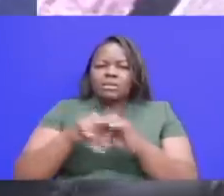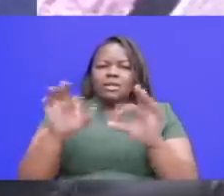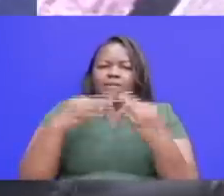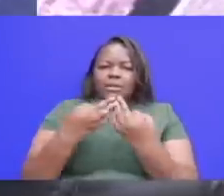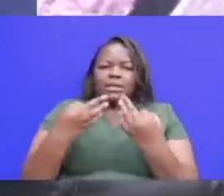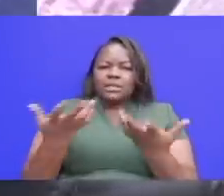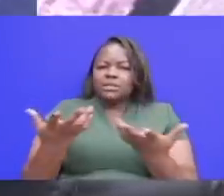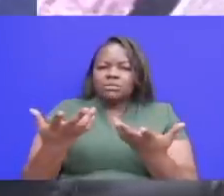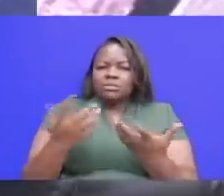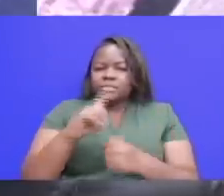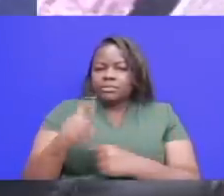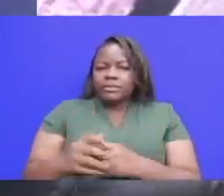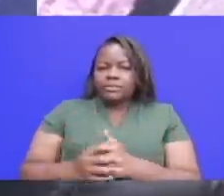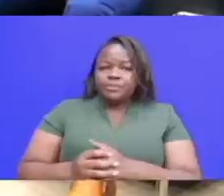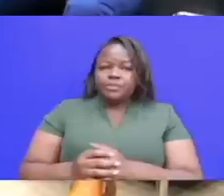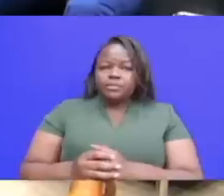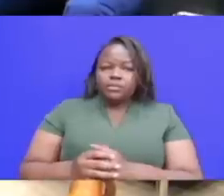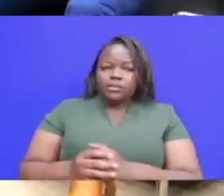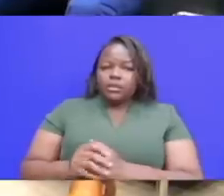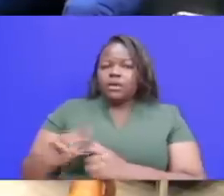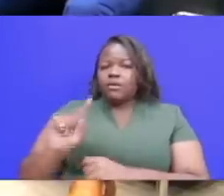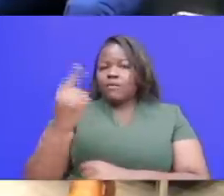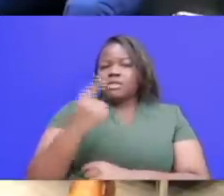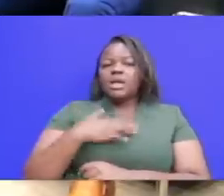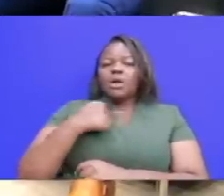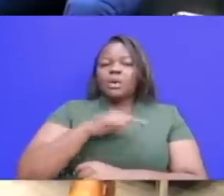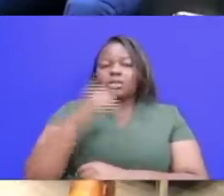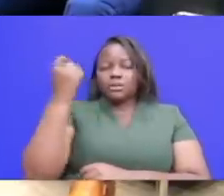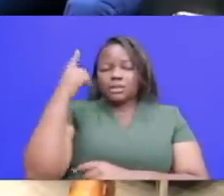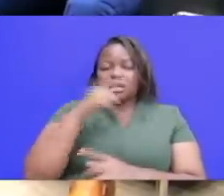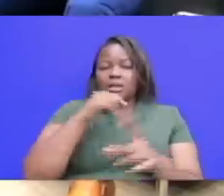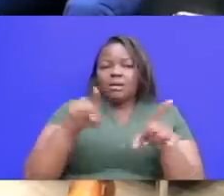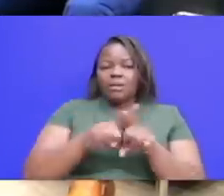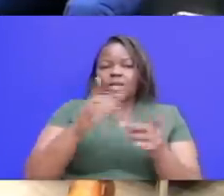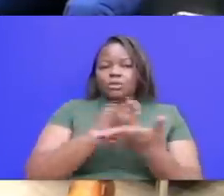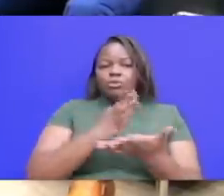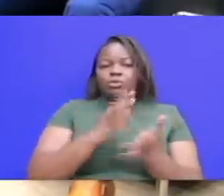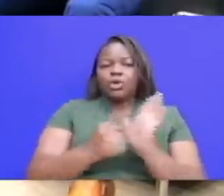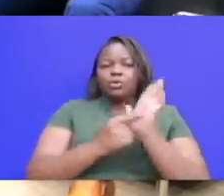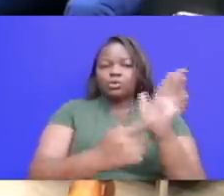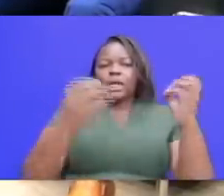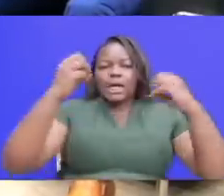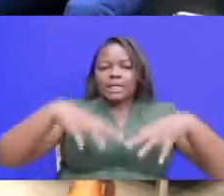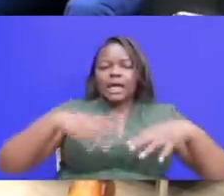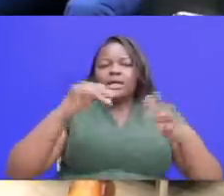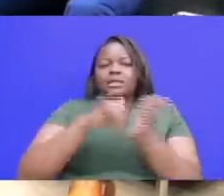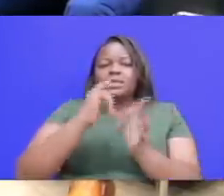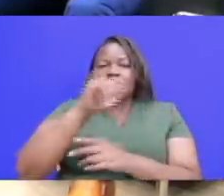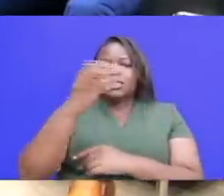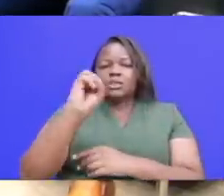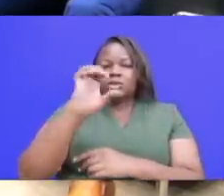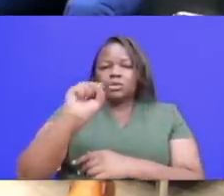Mm. Okay, first, it's important for us to note that the brothers, it was evident mm. that Joseph was the one